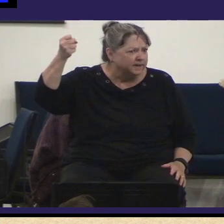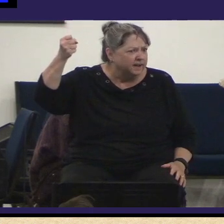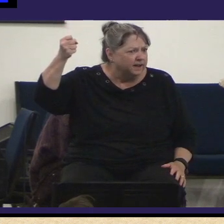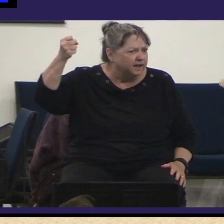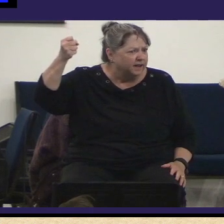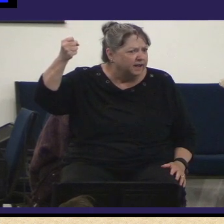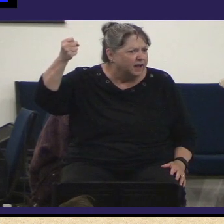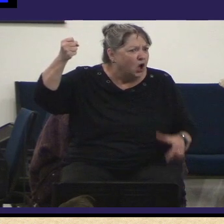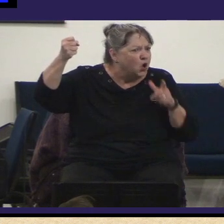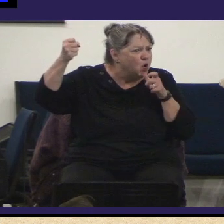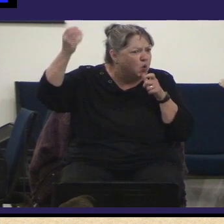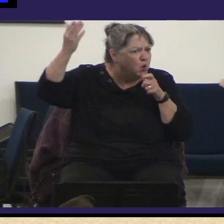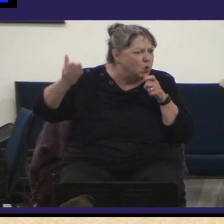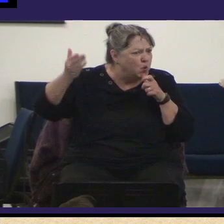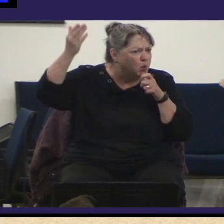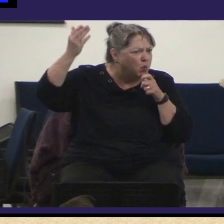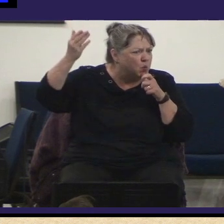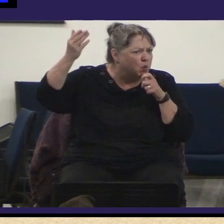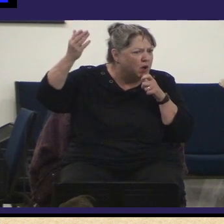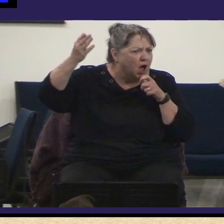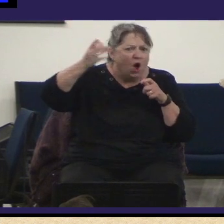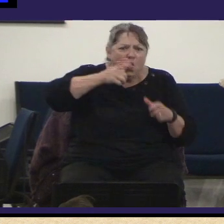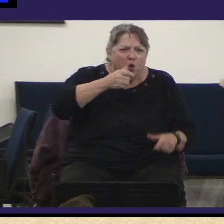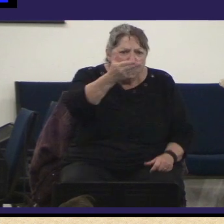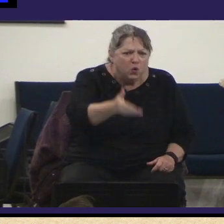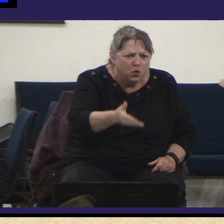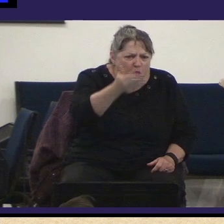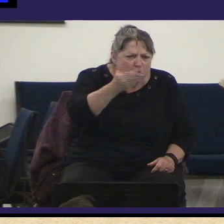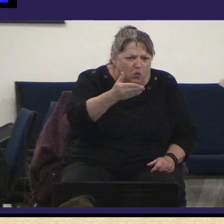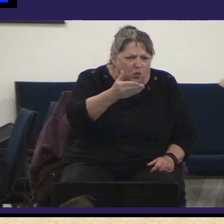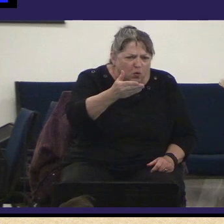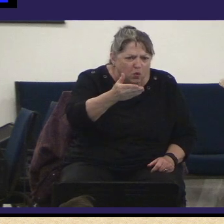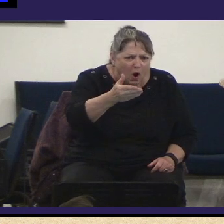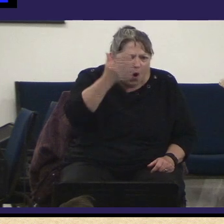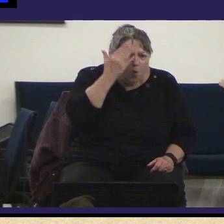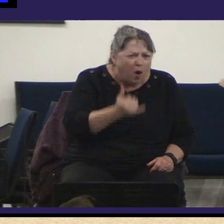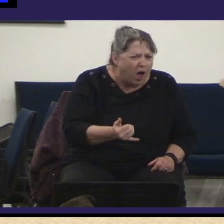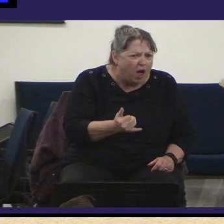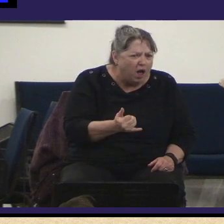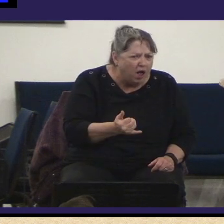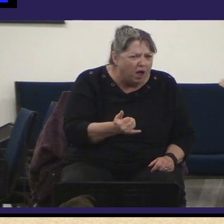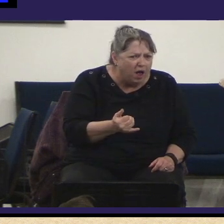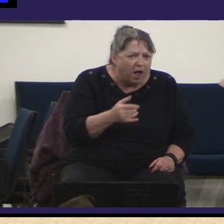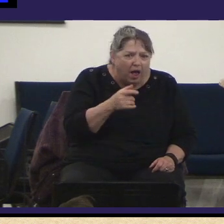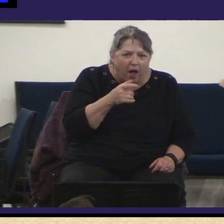are. But the only way to know that